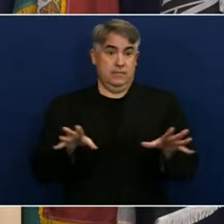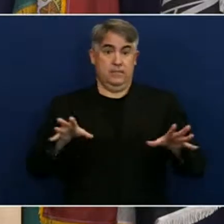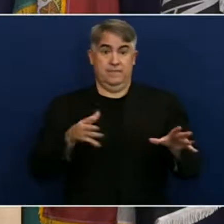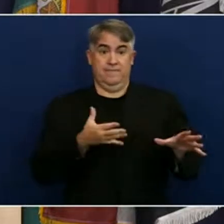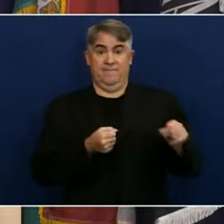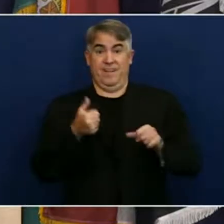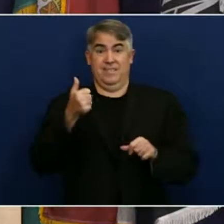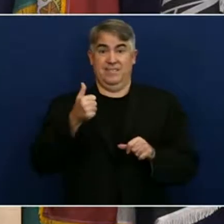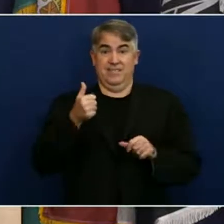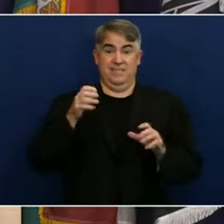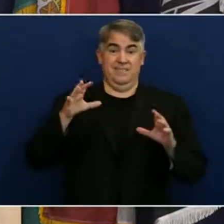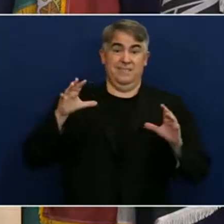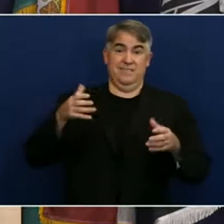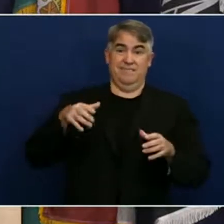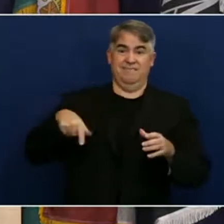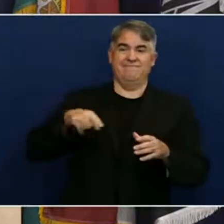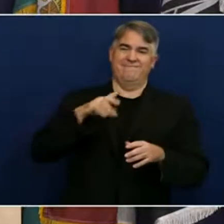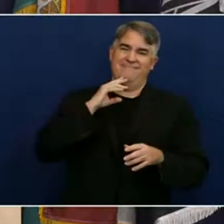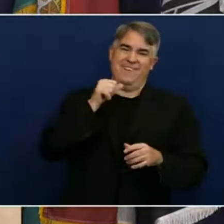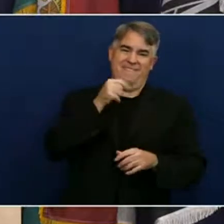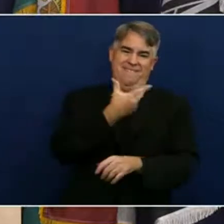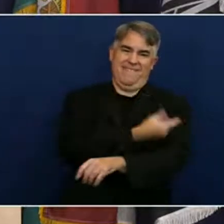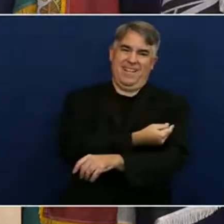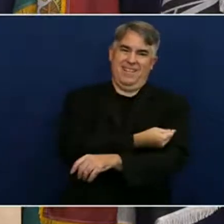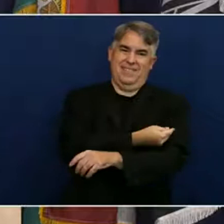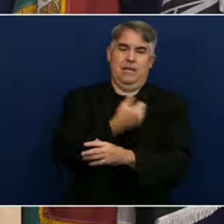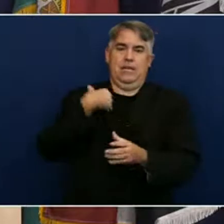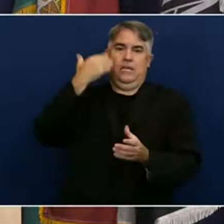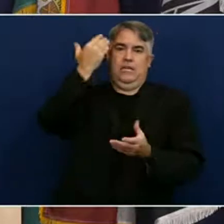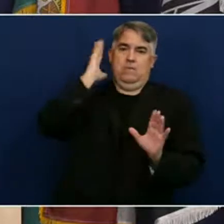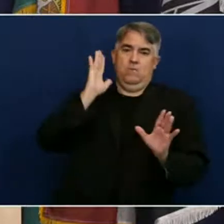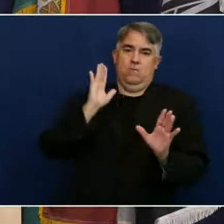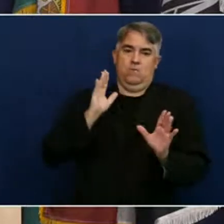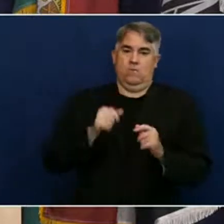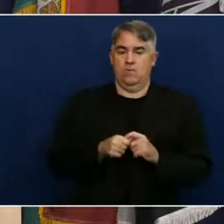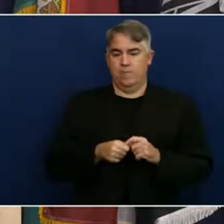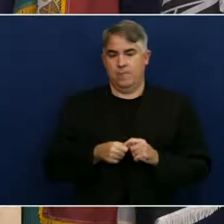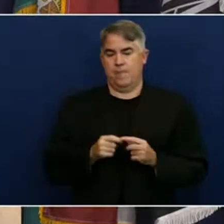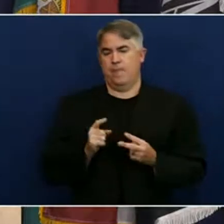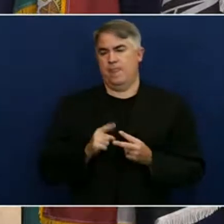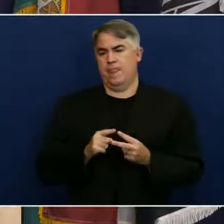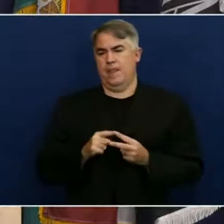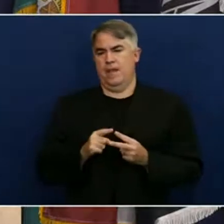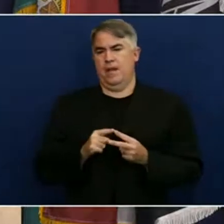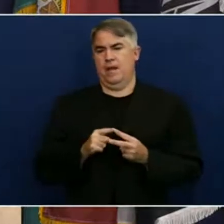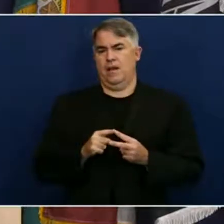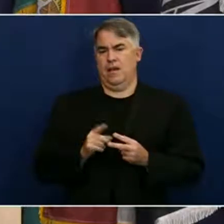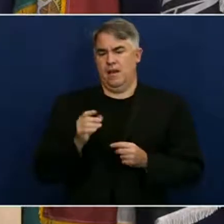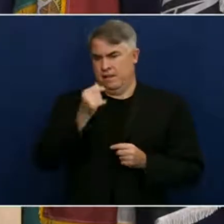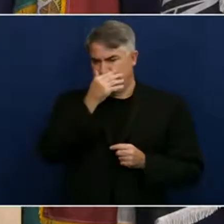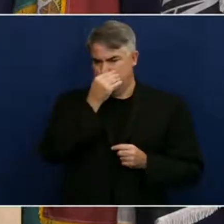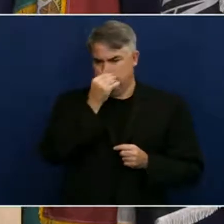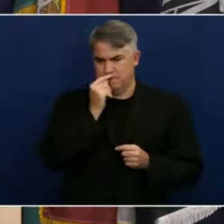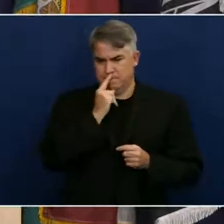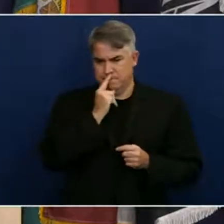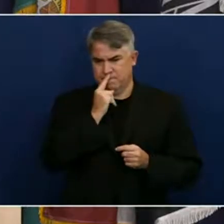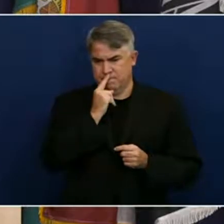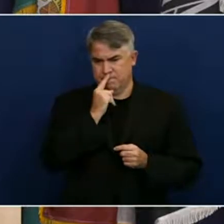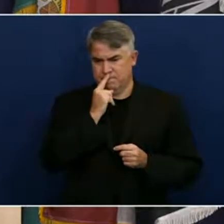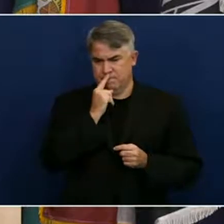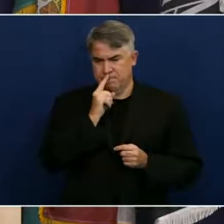are unvaccinated? I don't know if we'd have it broken down that way or not, but we'll give them a minute to get ready for that. On your first